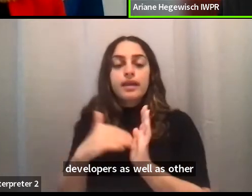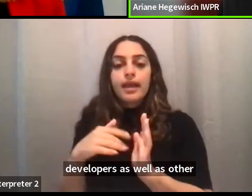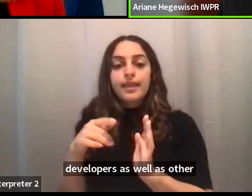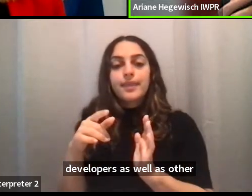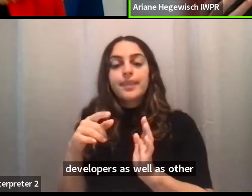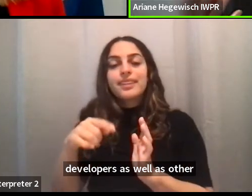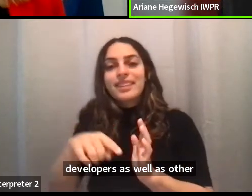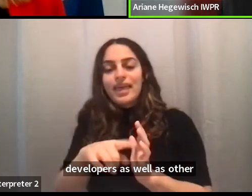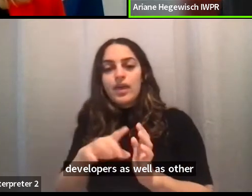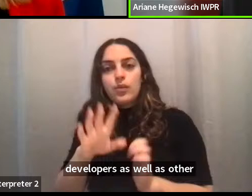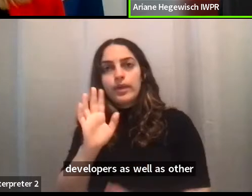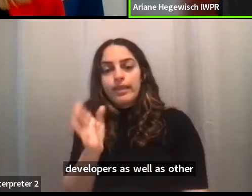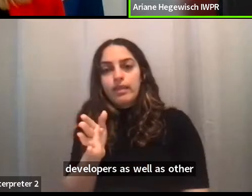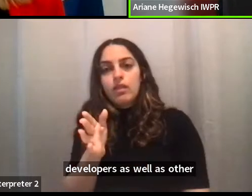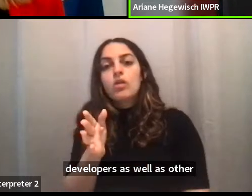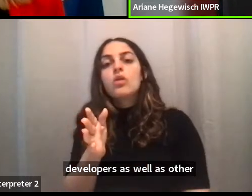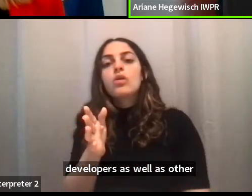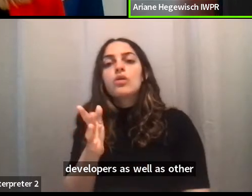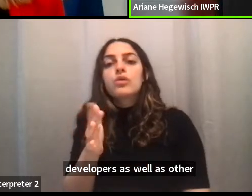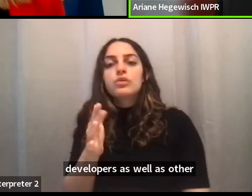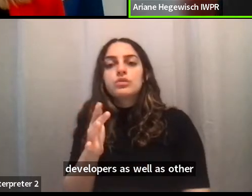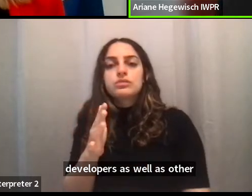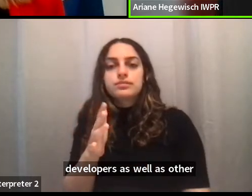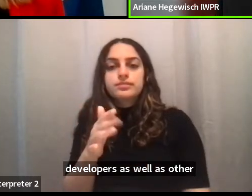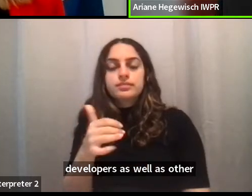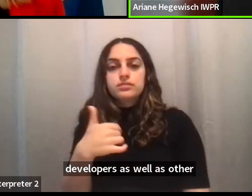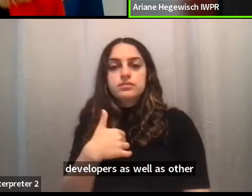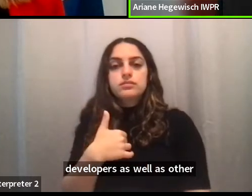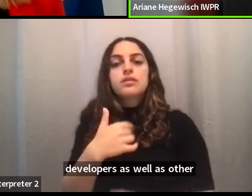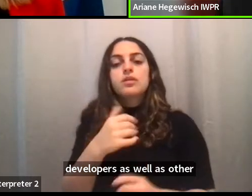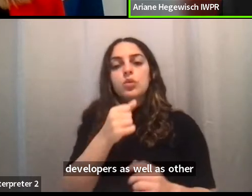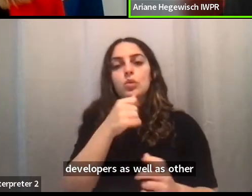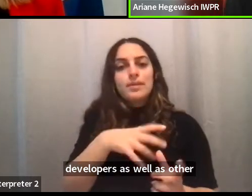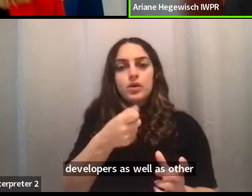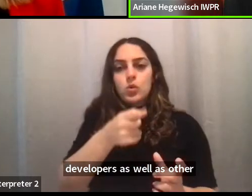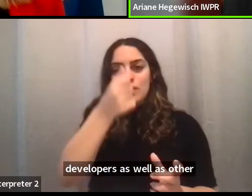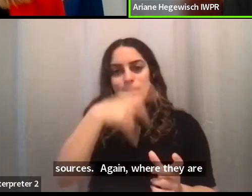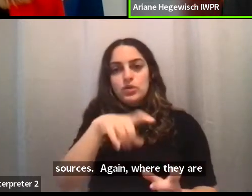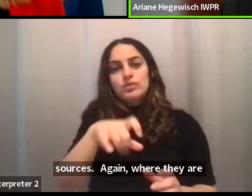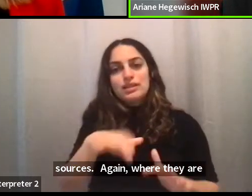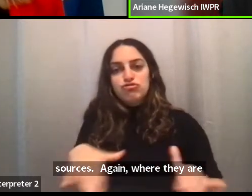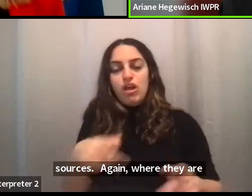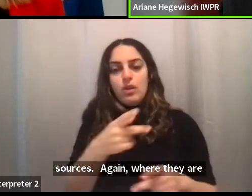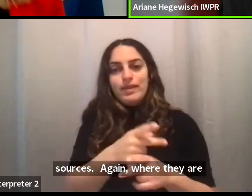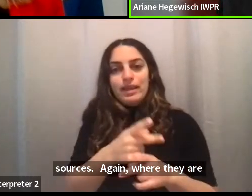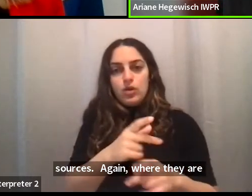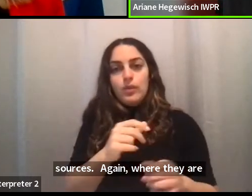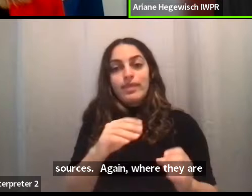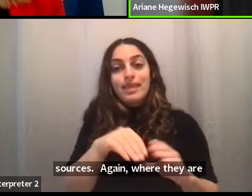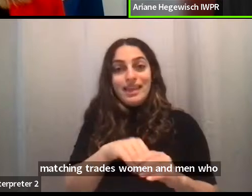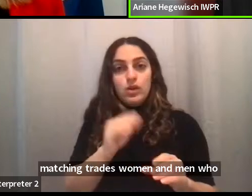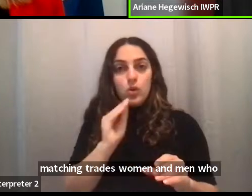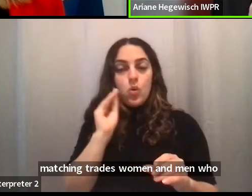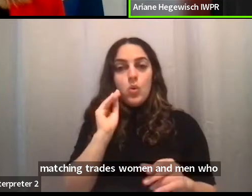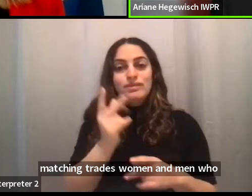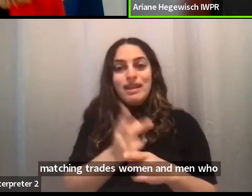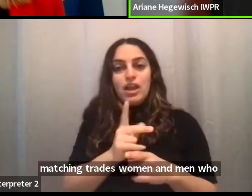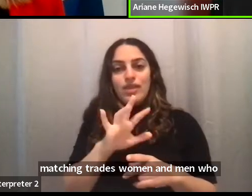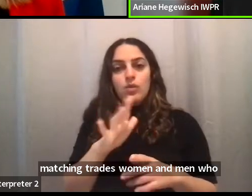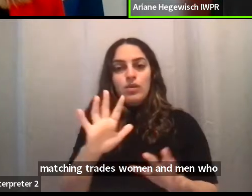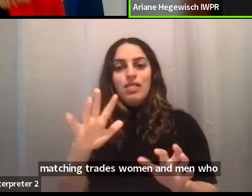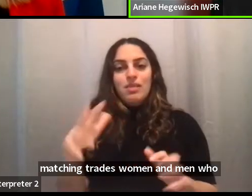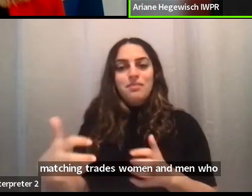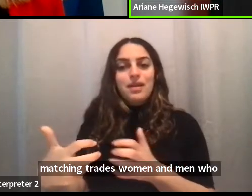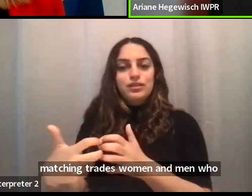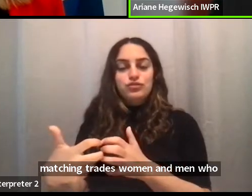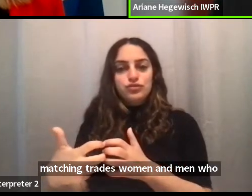matching traits women or men who need child care with in-home daycare providers who can meet those early